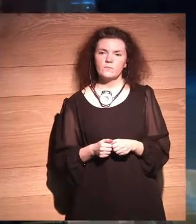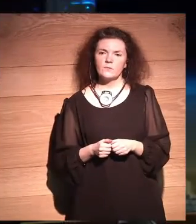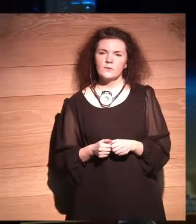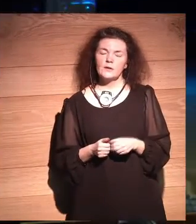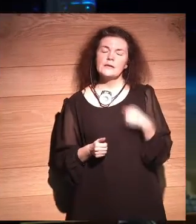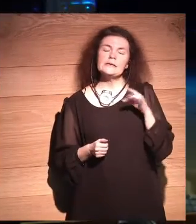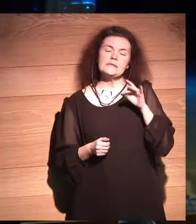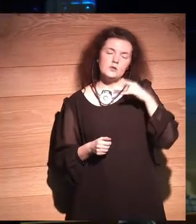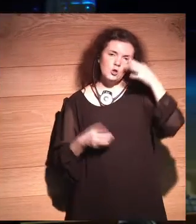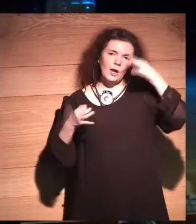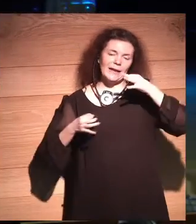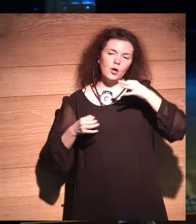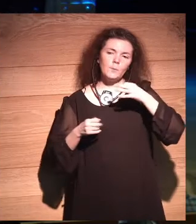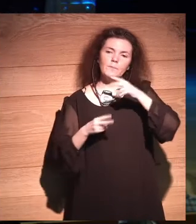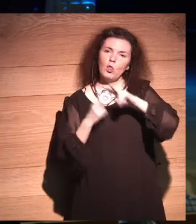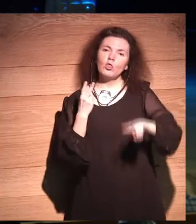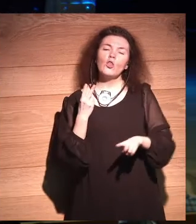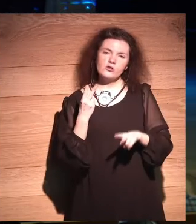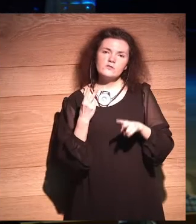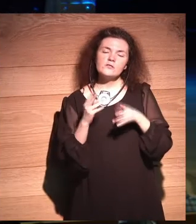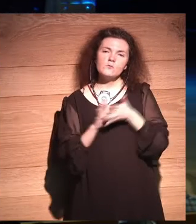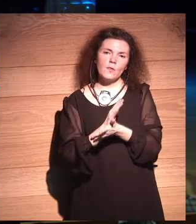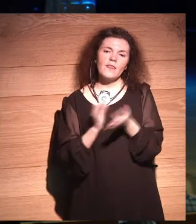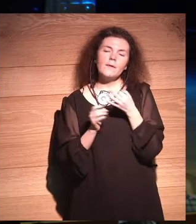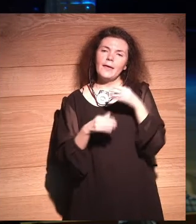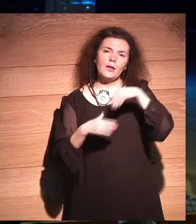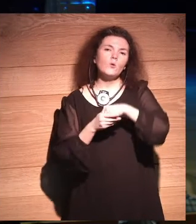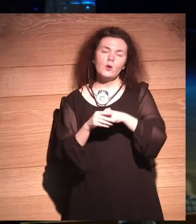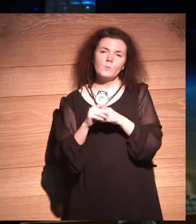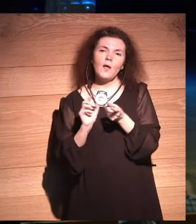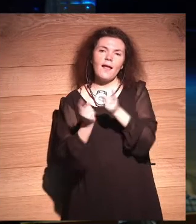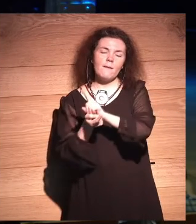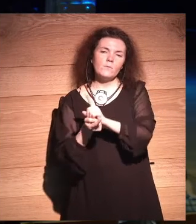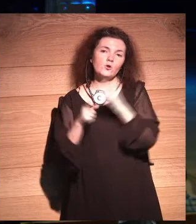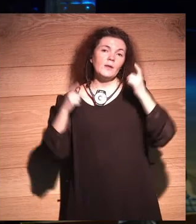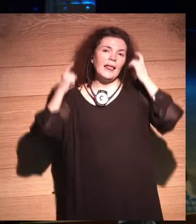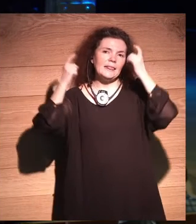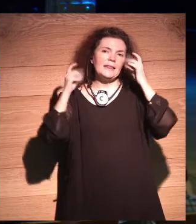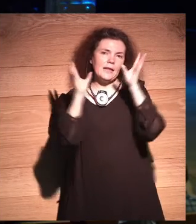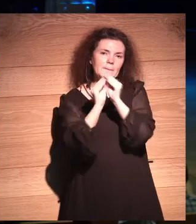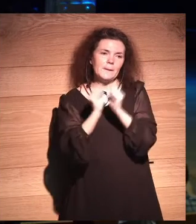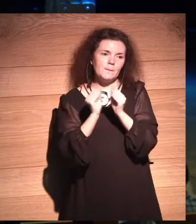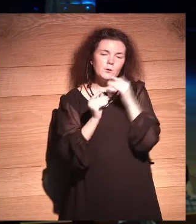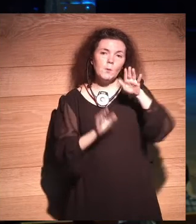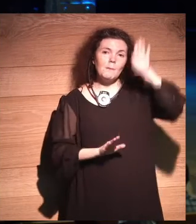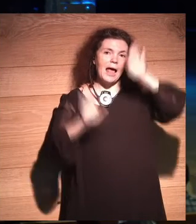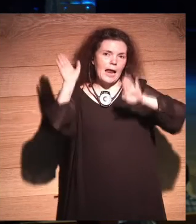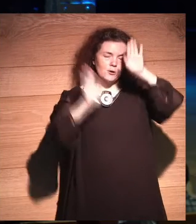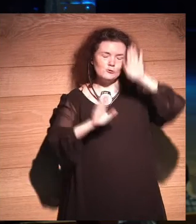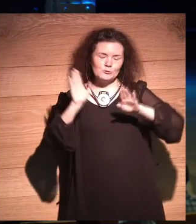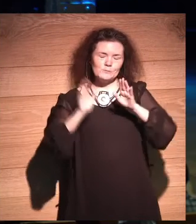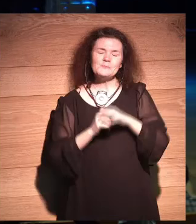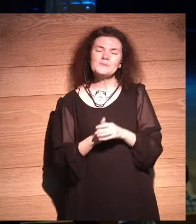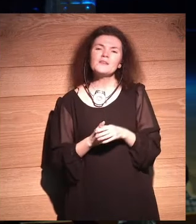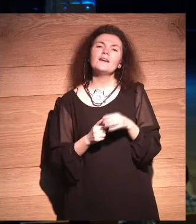So includes the so this is. I'll be brief on this because I see a number of hands. Sure. One is that training is